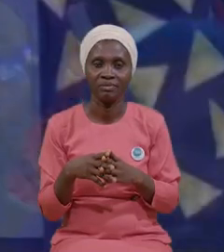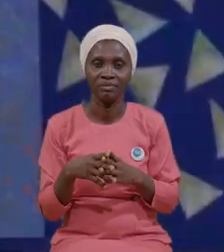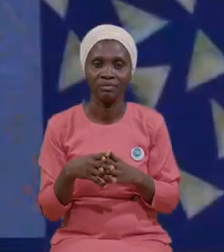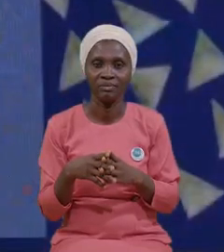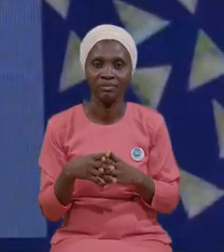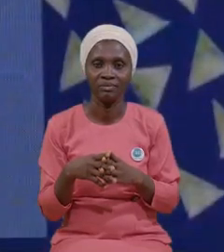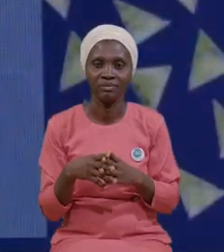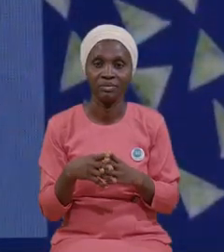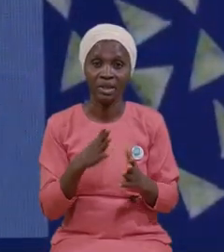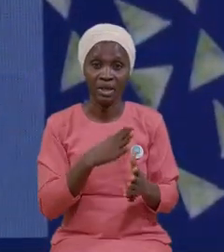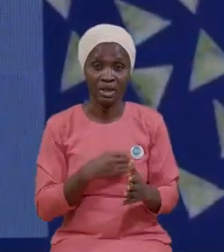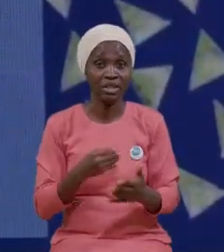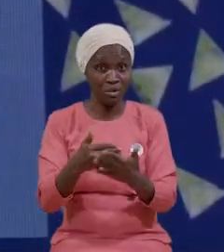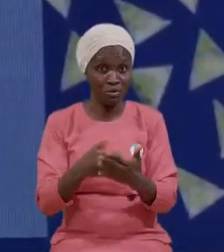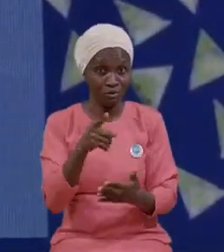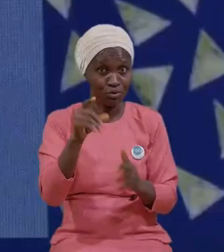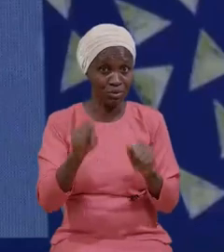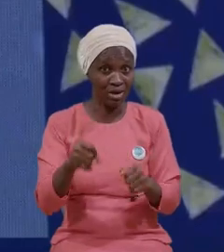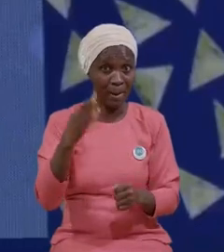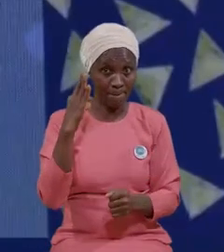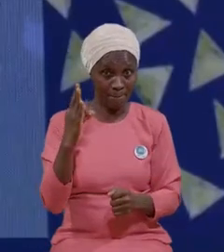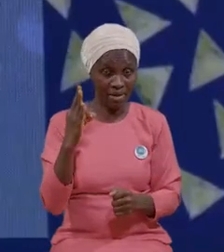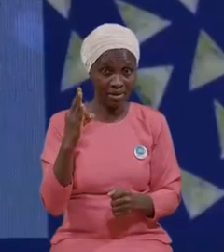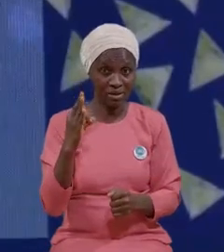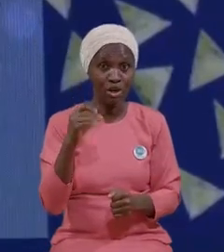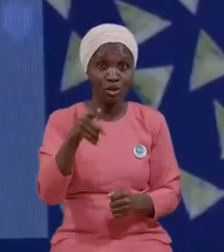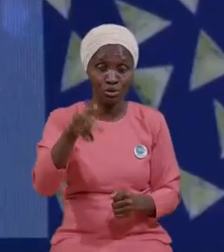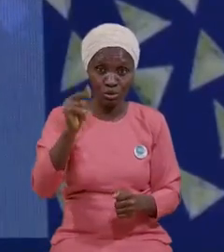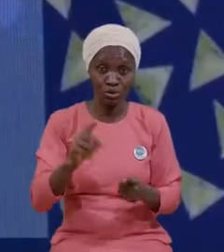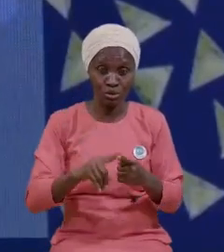And before you can preach, you have to possess.